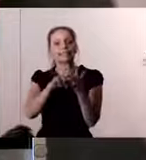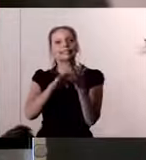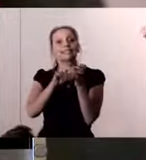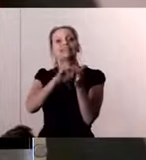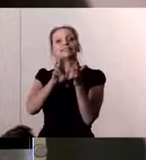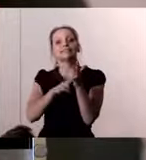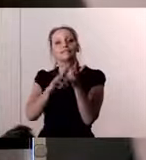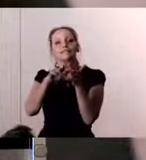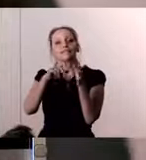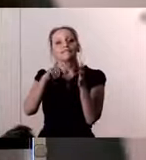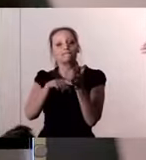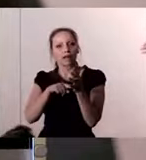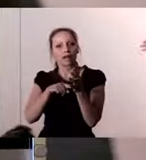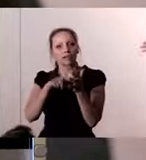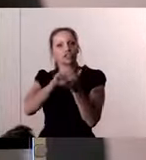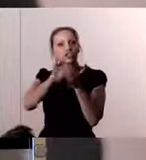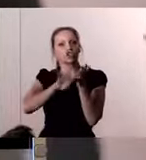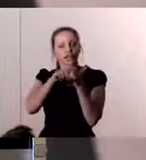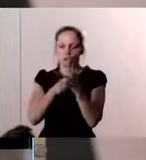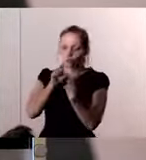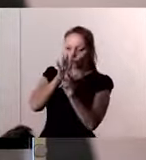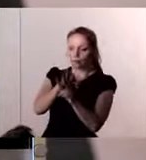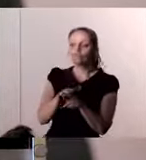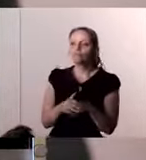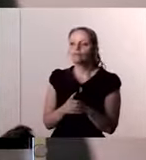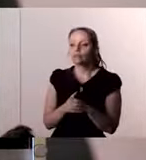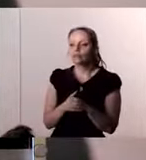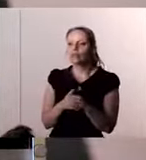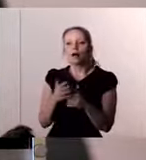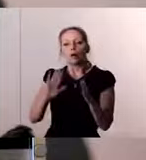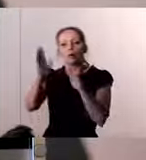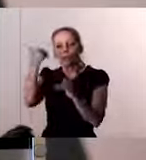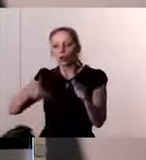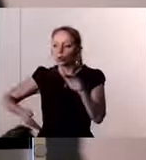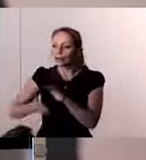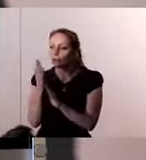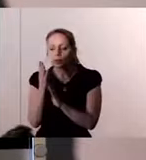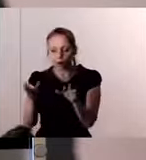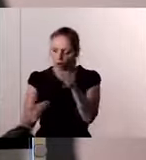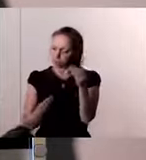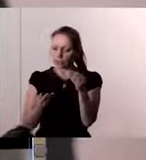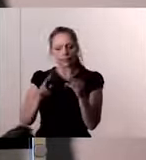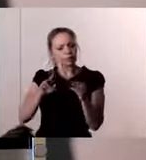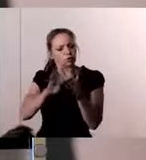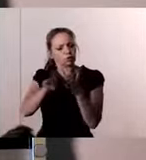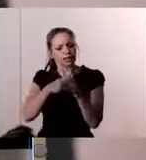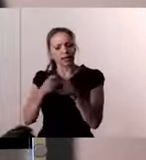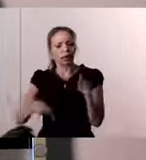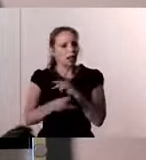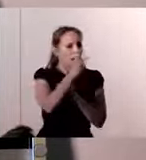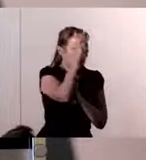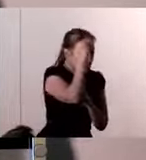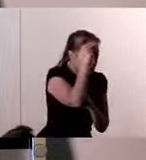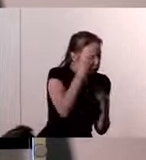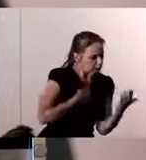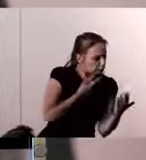out our newspaper, if you wanted to actually check something again or look at it again, you had to go down to the state library and look it up. But now you can just look it up